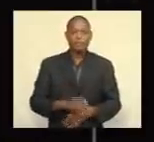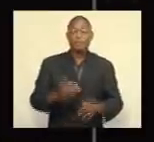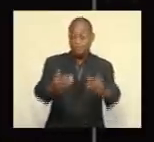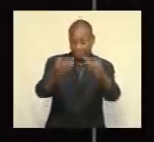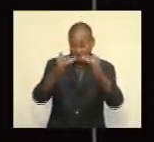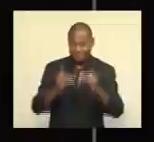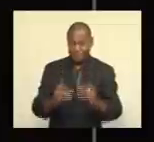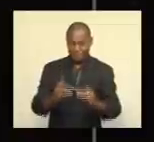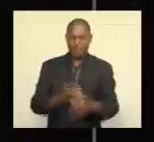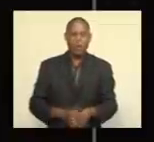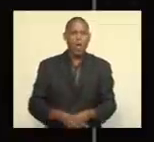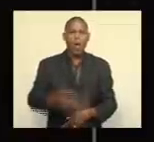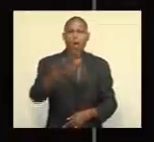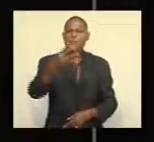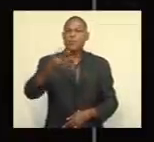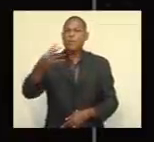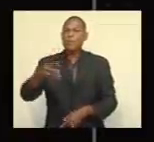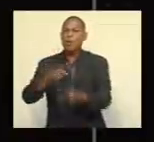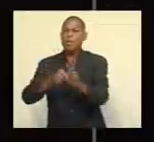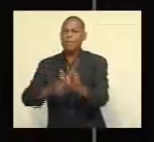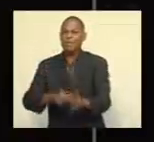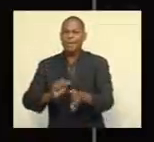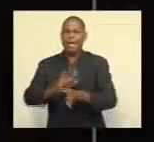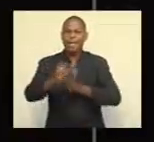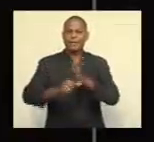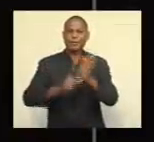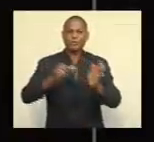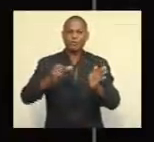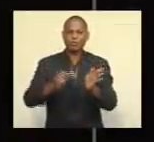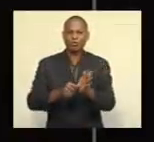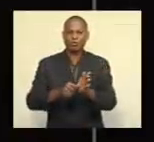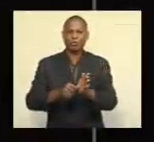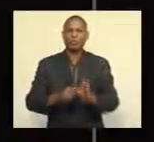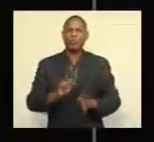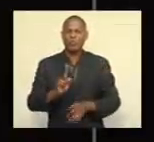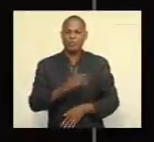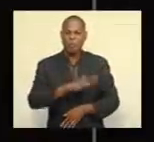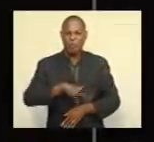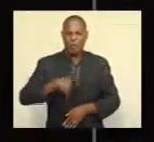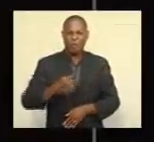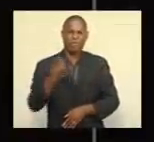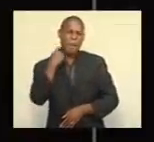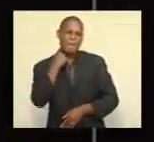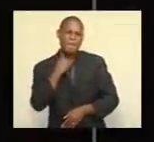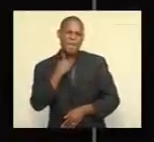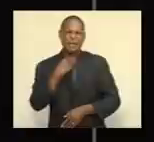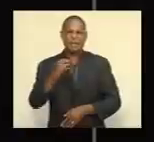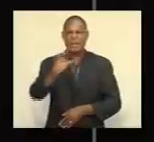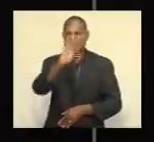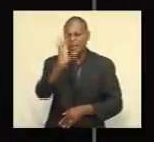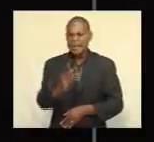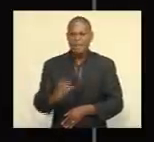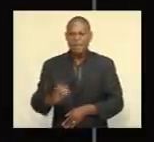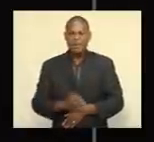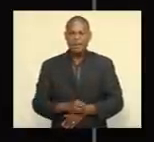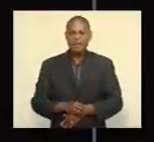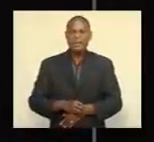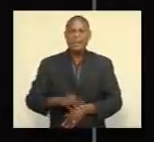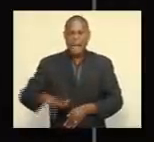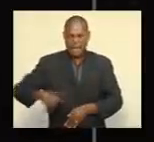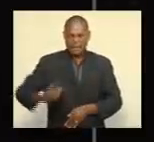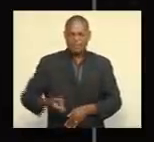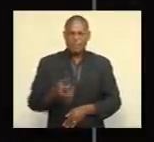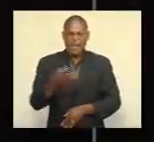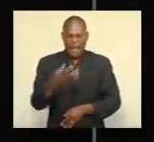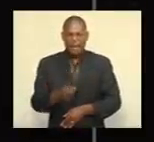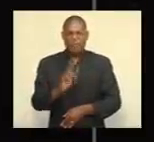stories, 44-year-old Jennifer Ann Downs, allegedly murdered by her Congolese husband in 2019, had visible injuries on